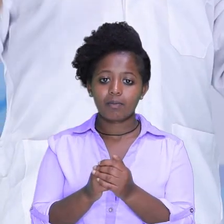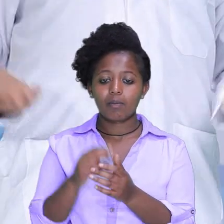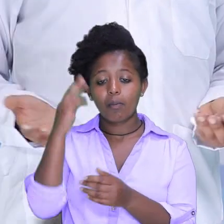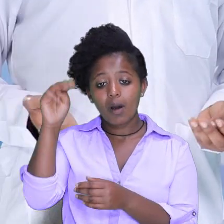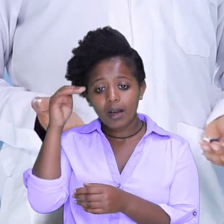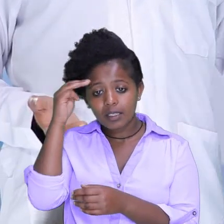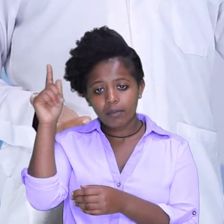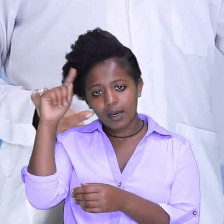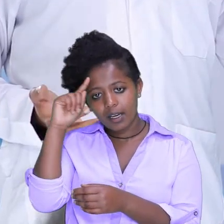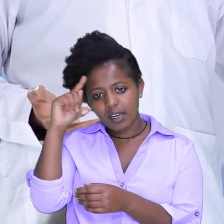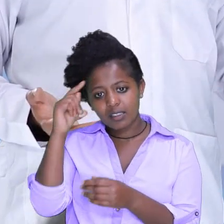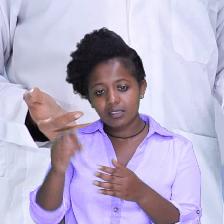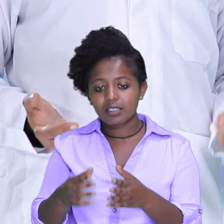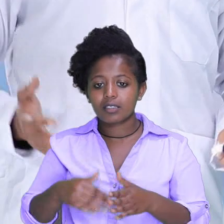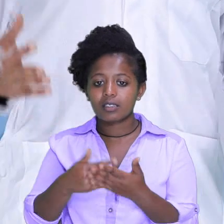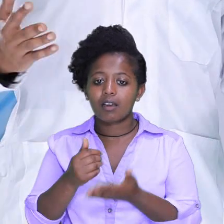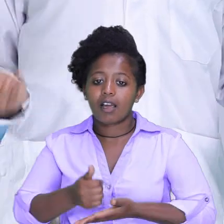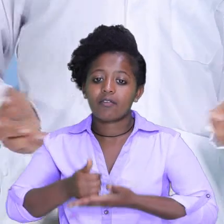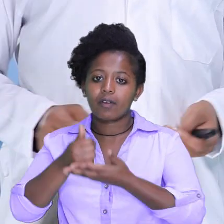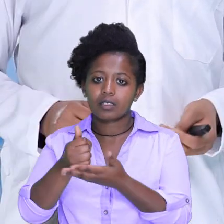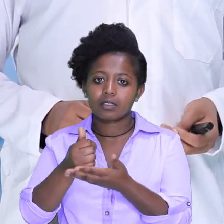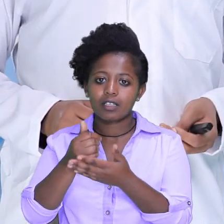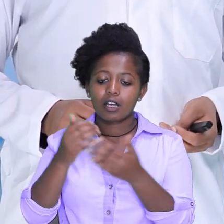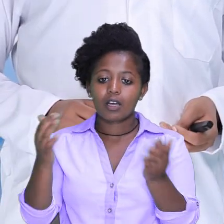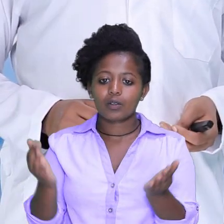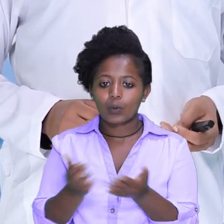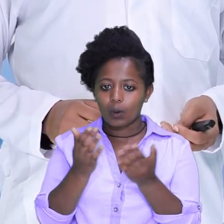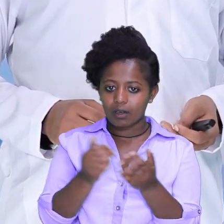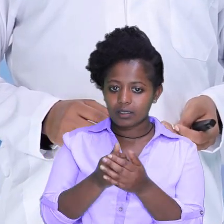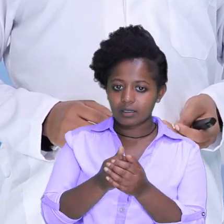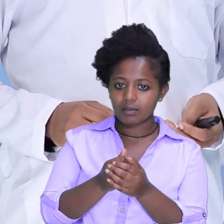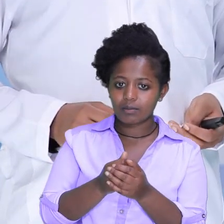Mahatma Gandhi, he advised a tolerance.